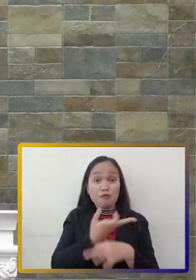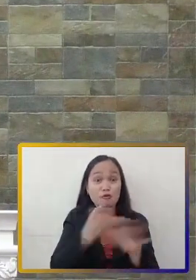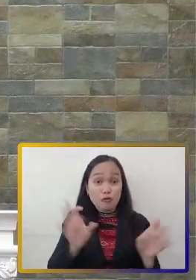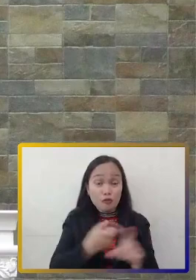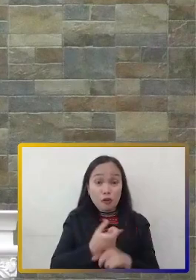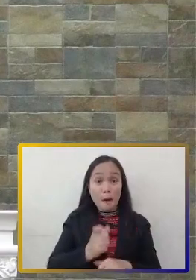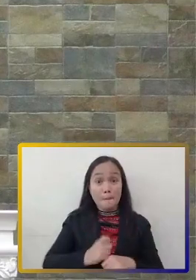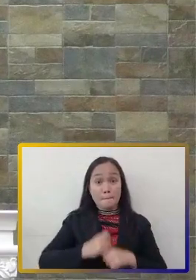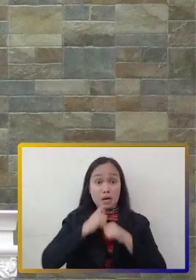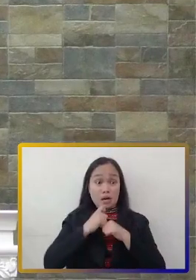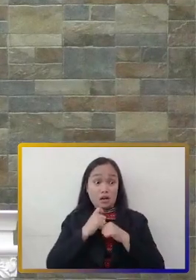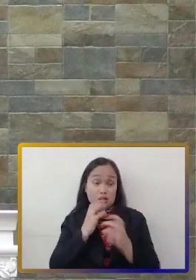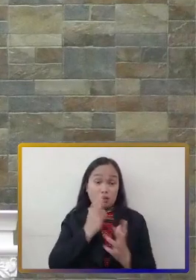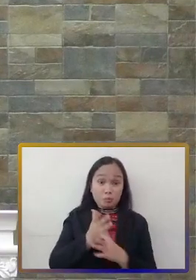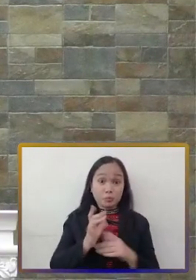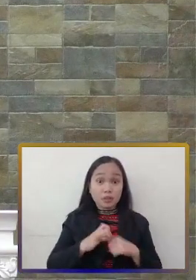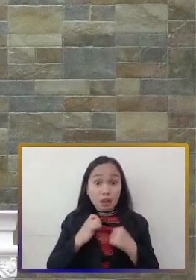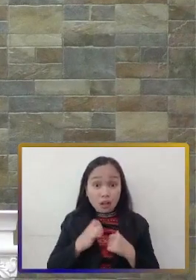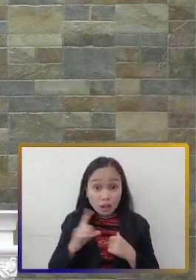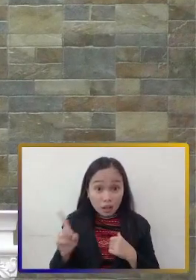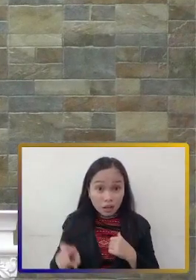pride.